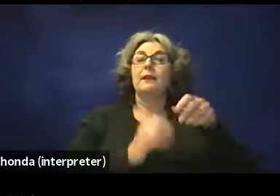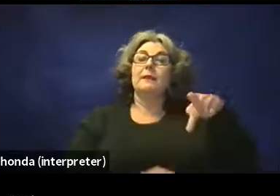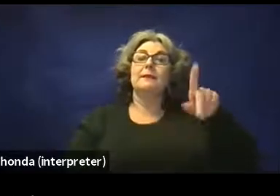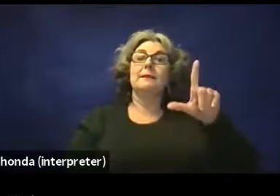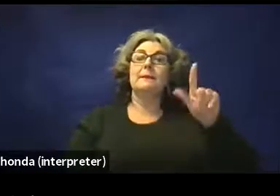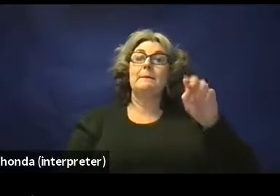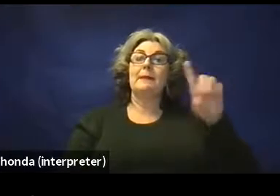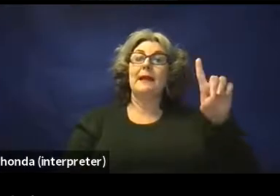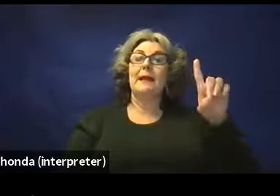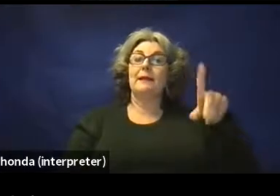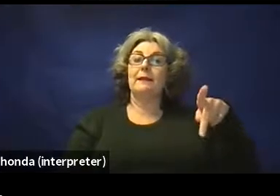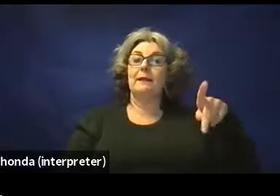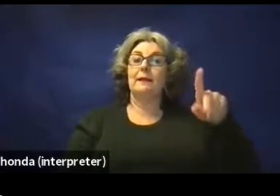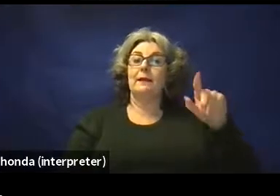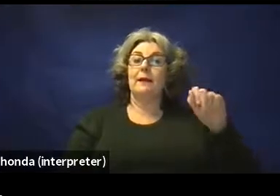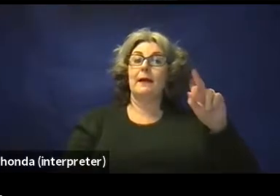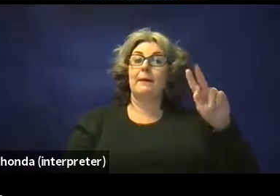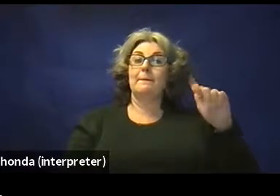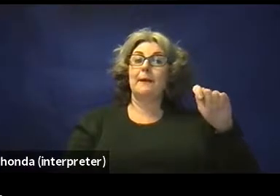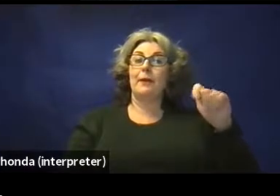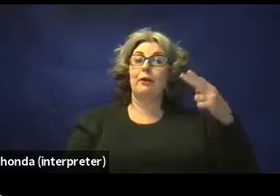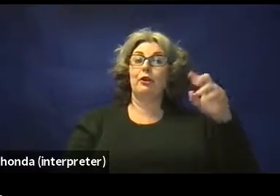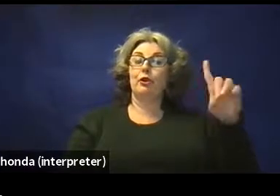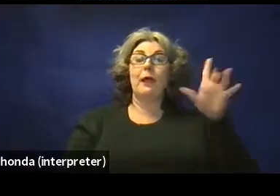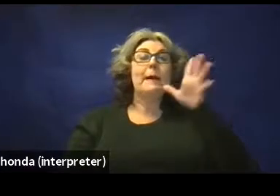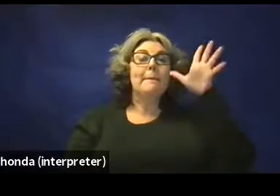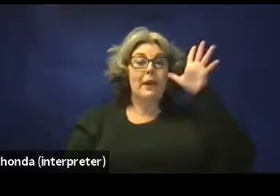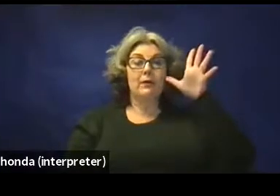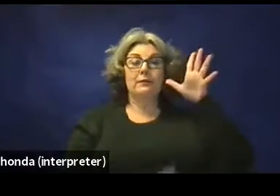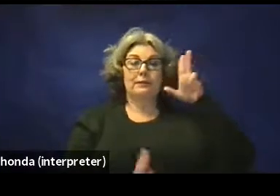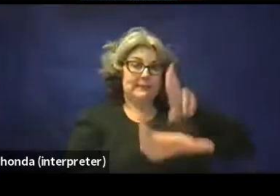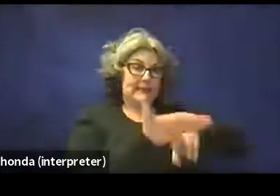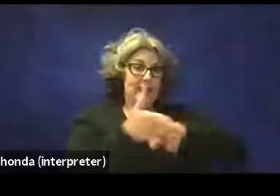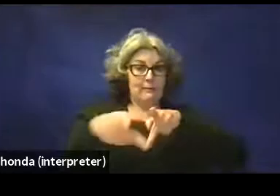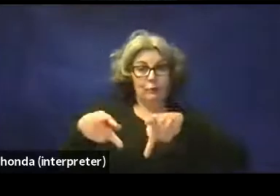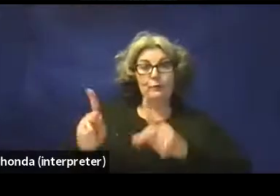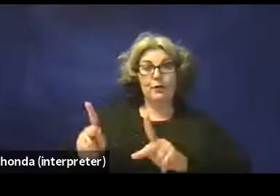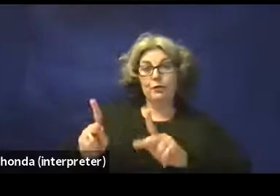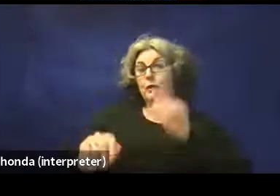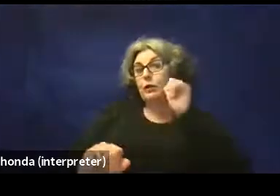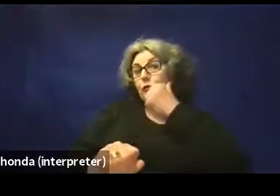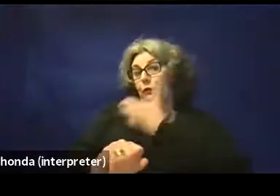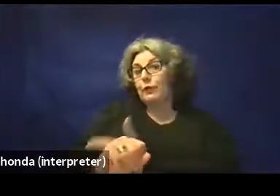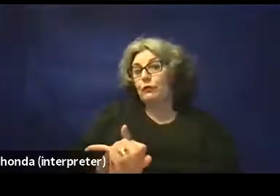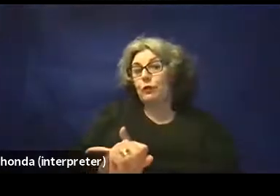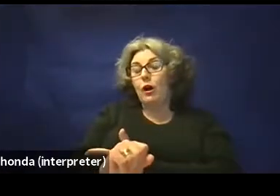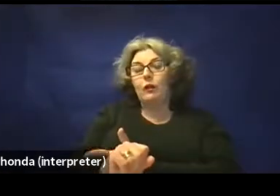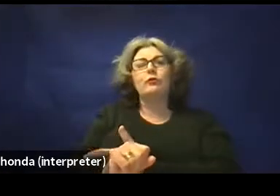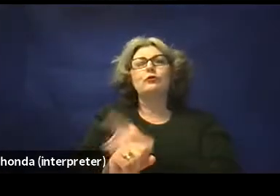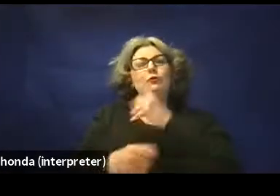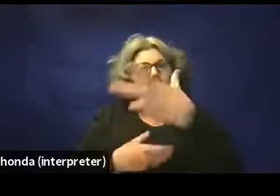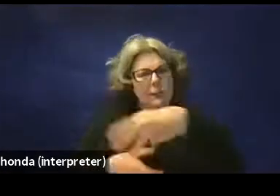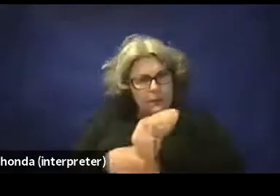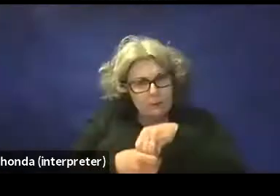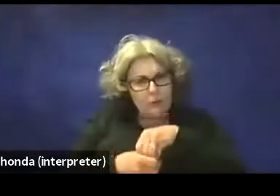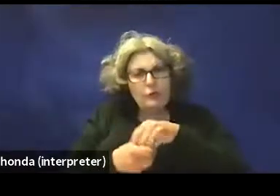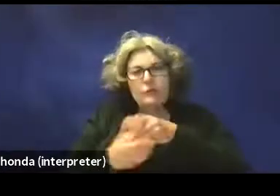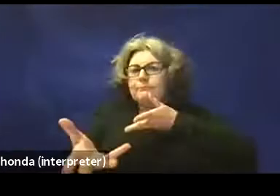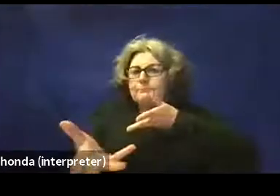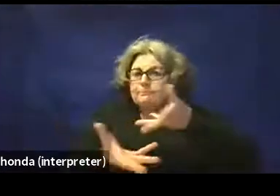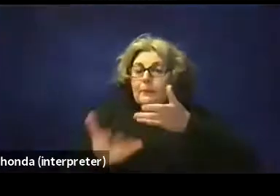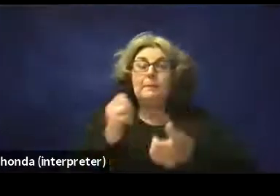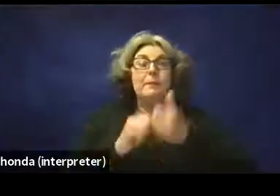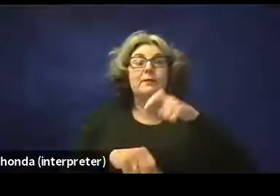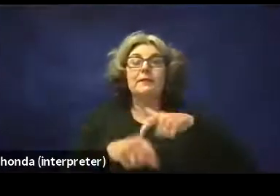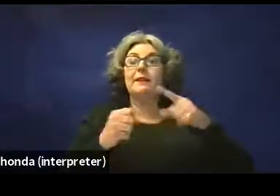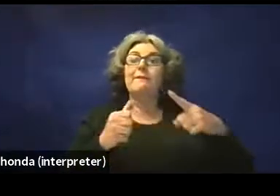Parenthood, who comes in, and my parents sign a release form to allow their daughters to really participate. And most of the